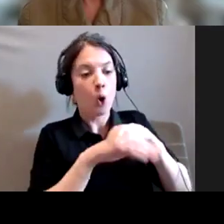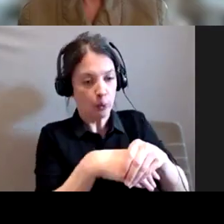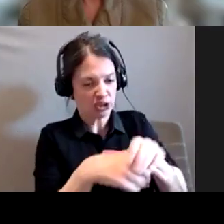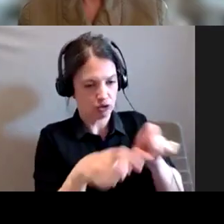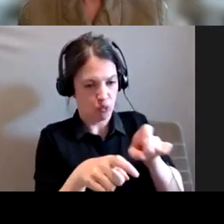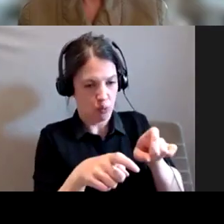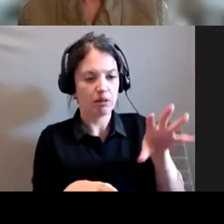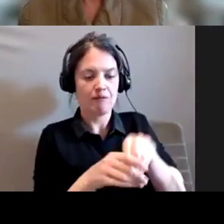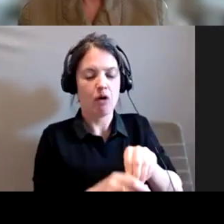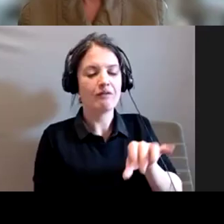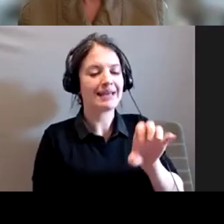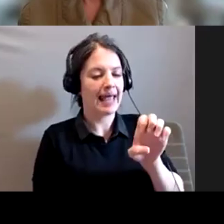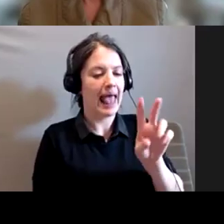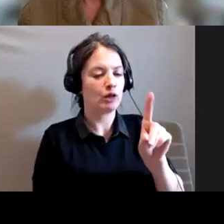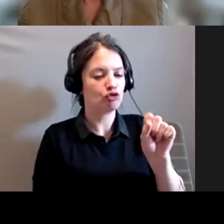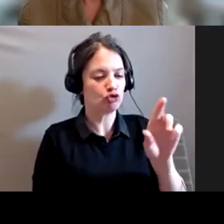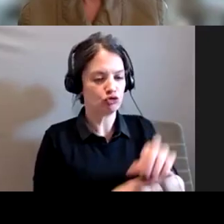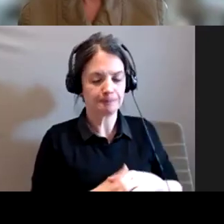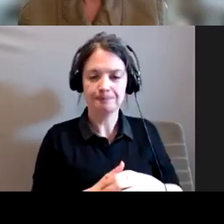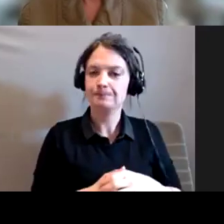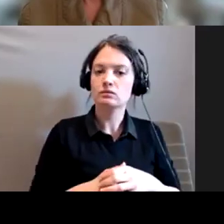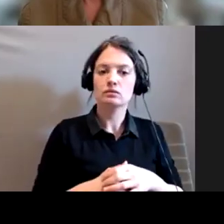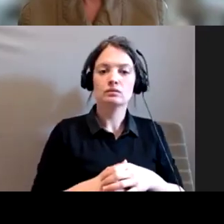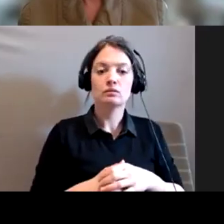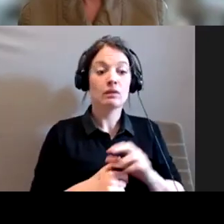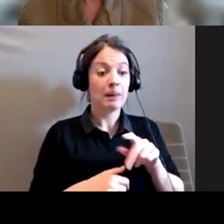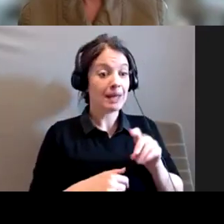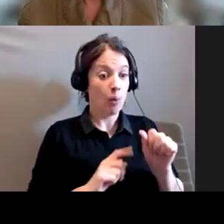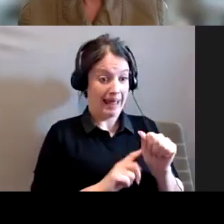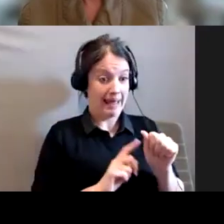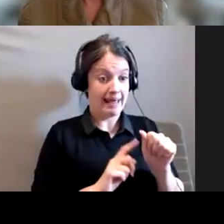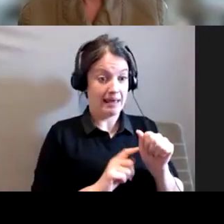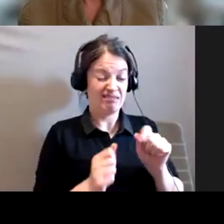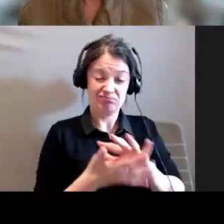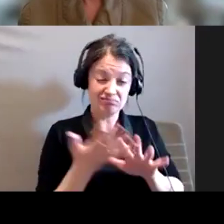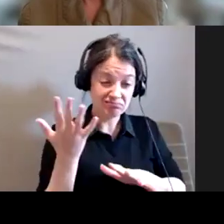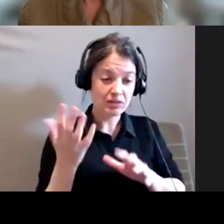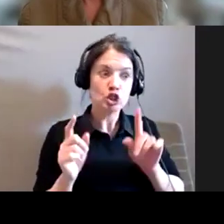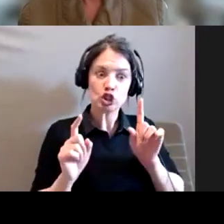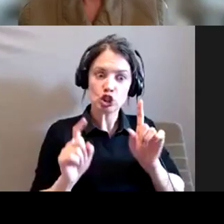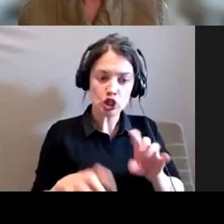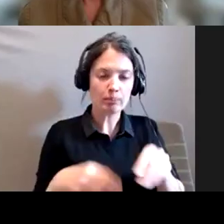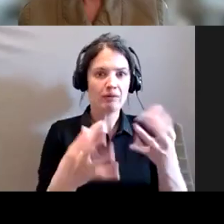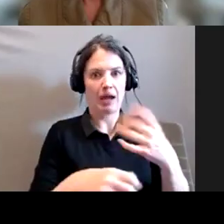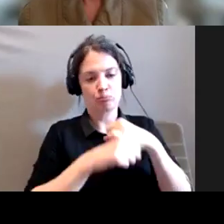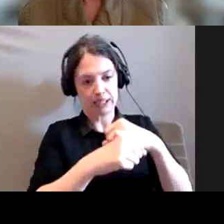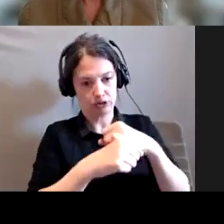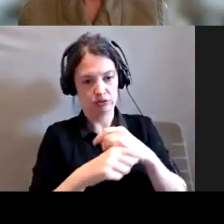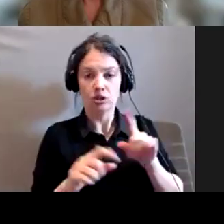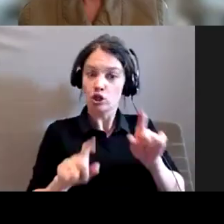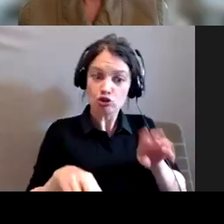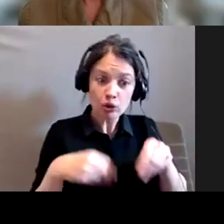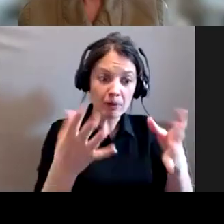adults. The tools, the power of attorney tools, are intended to provide protection and support, but in the